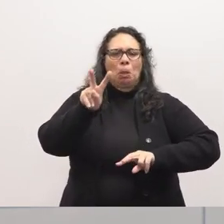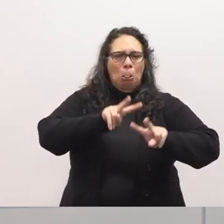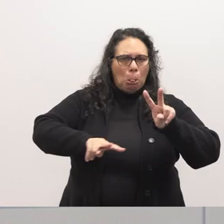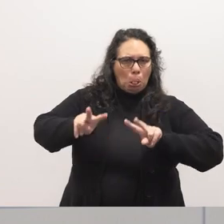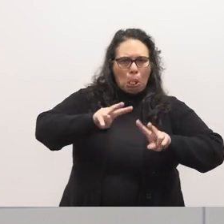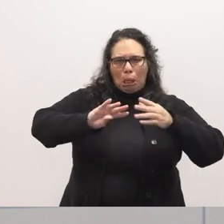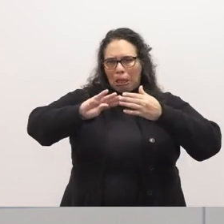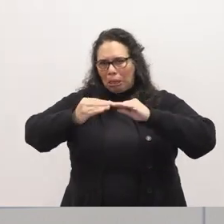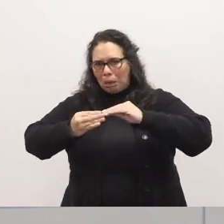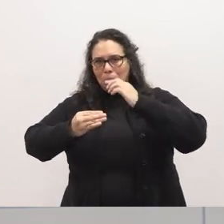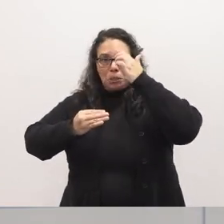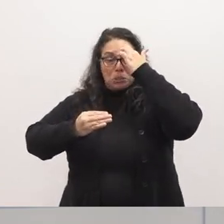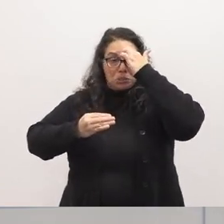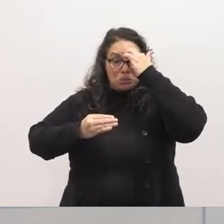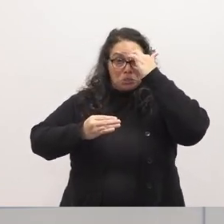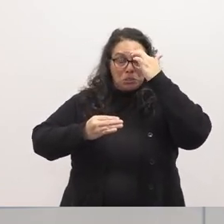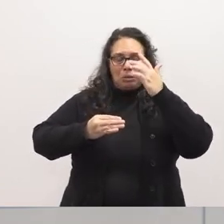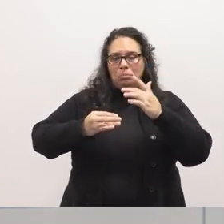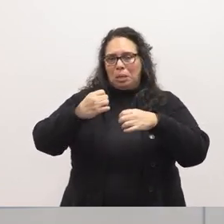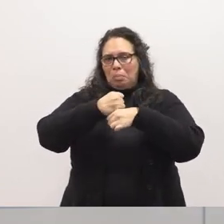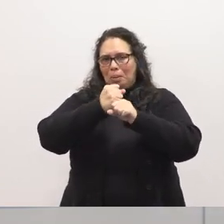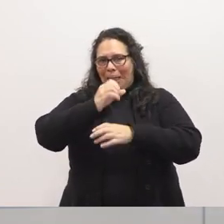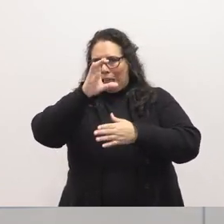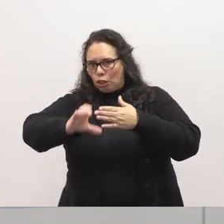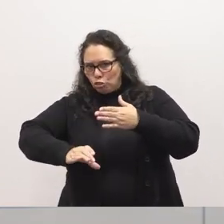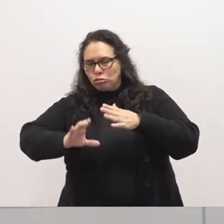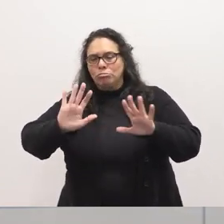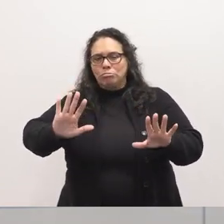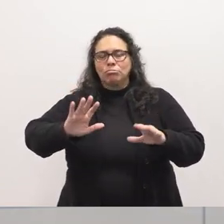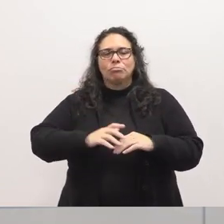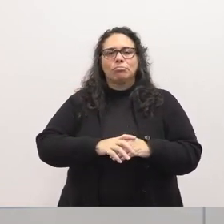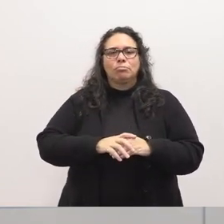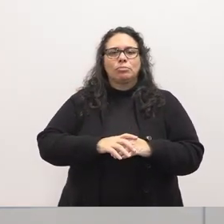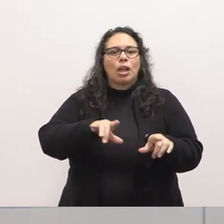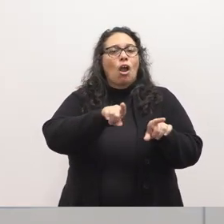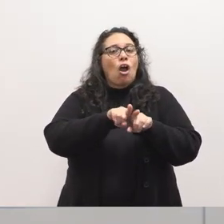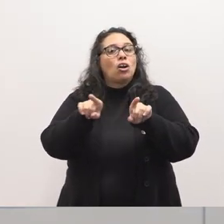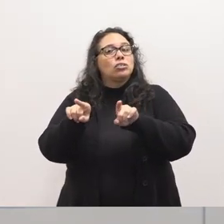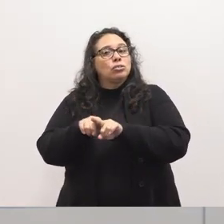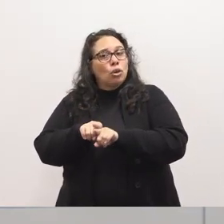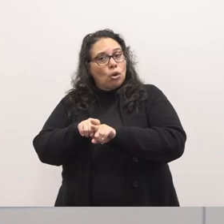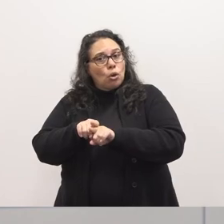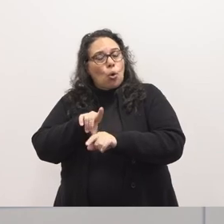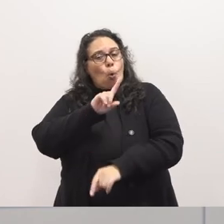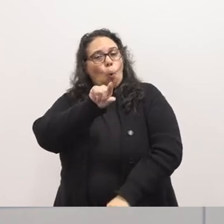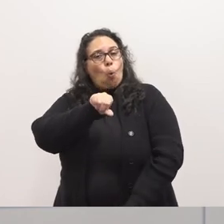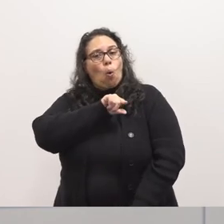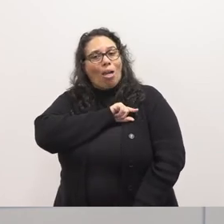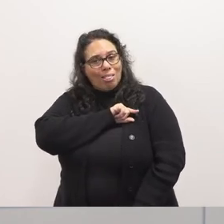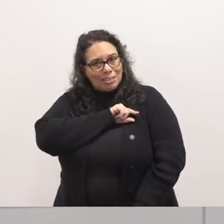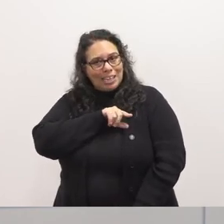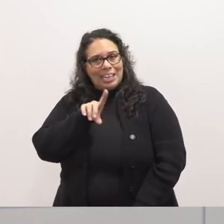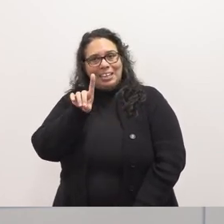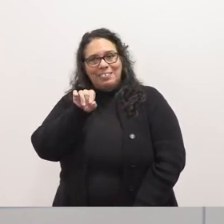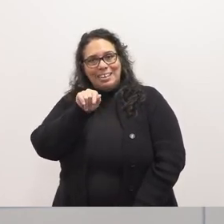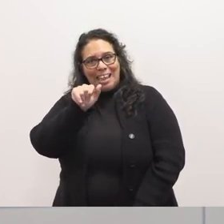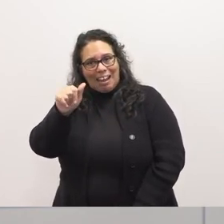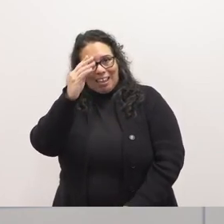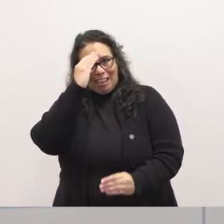can draw conclusions from that. But there is also qualitative